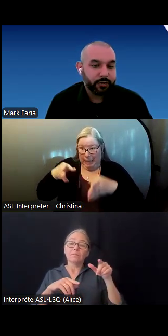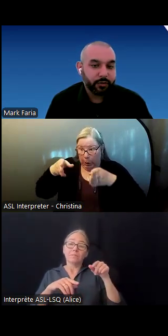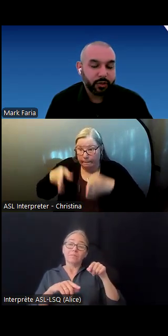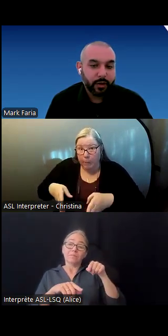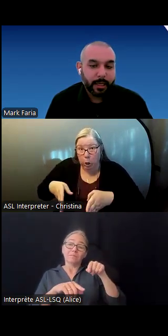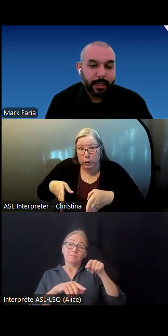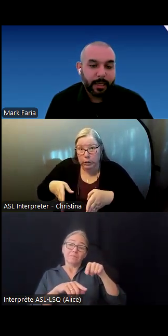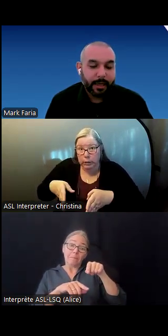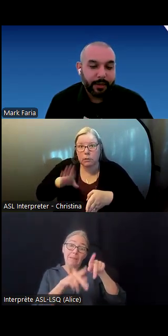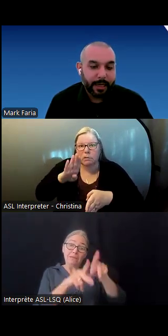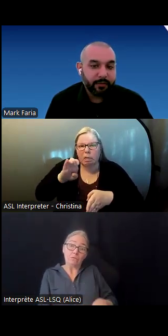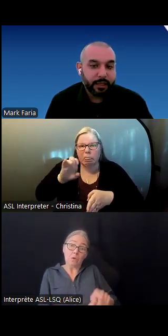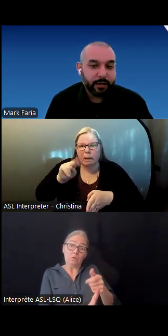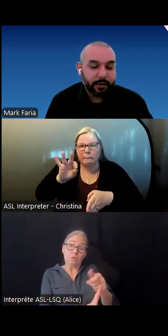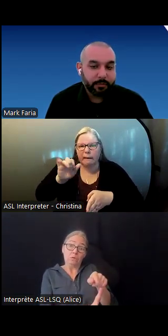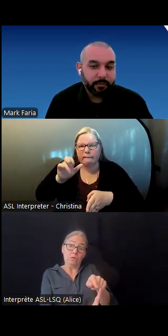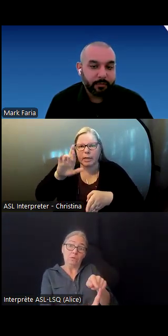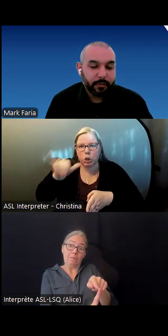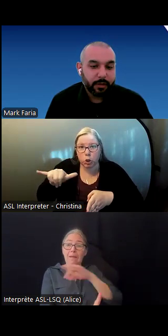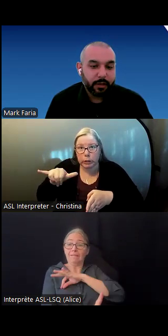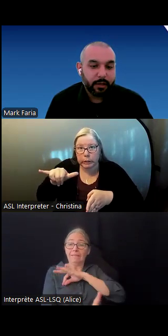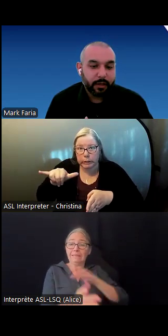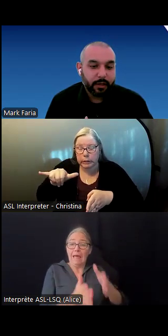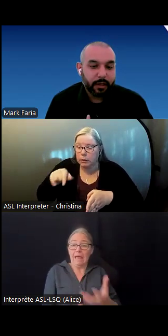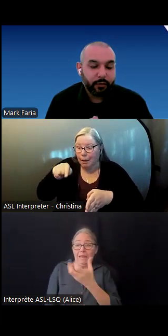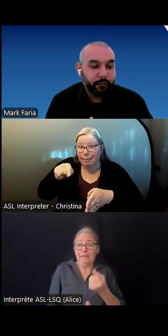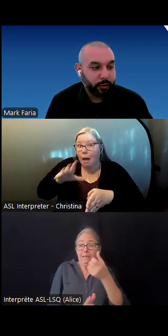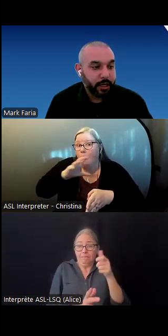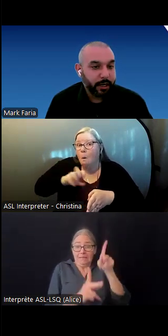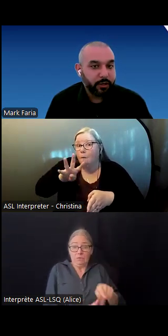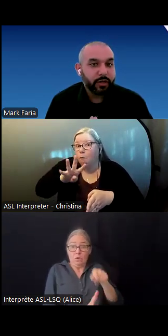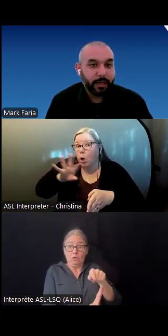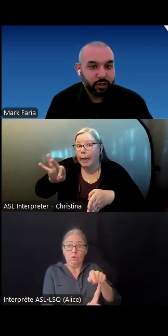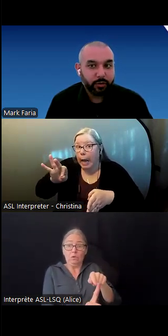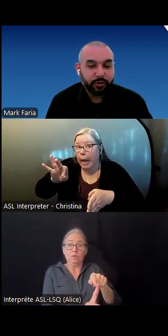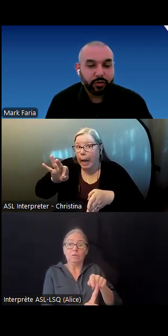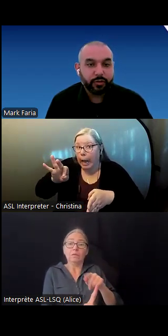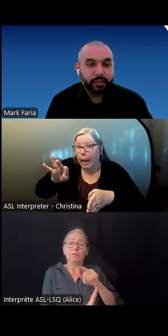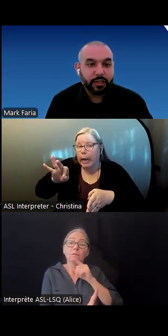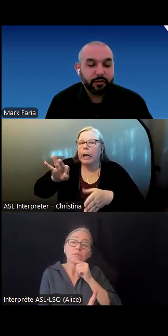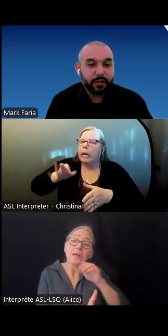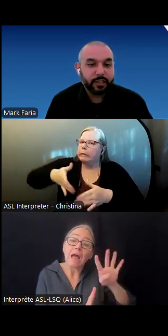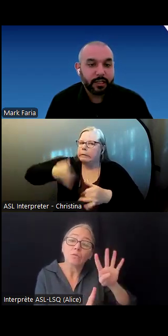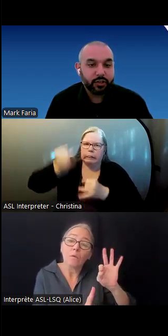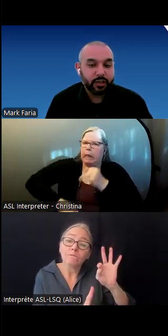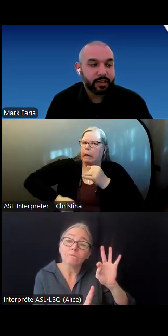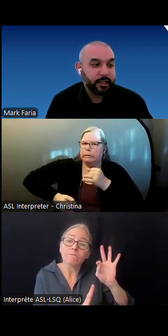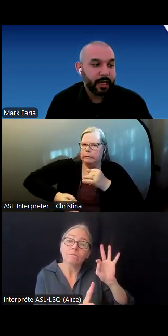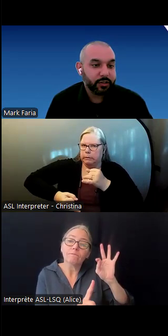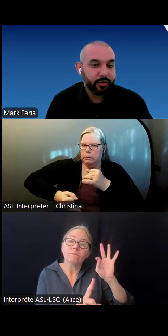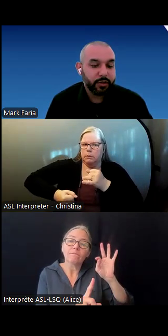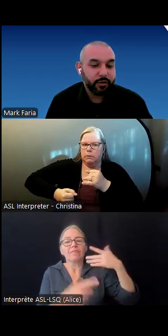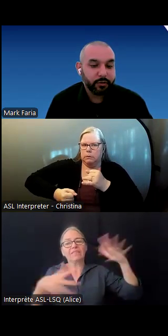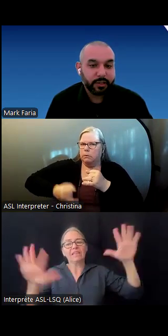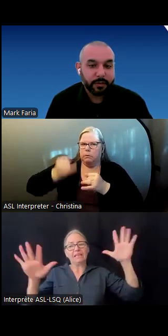49 years old. So at the end of the year, if you're 49, you can be eligible to receive the CDSG. That's the